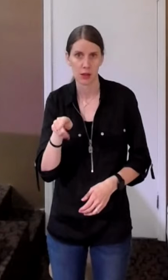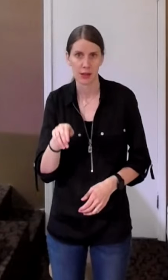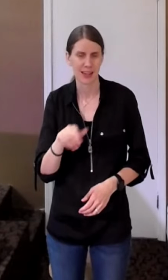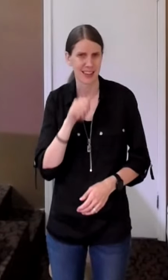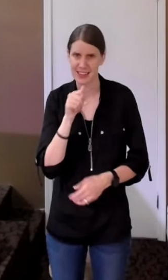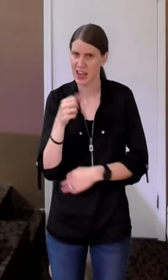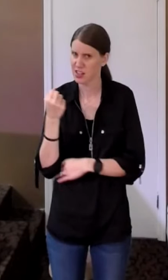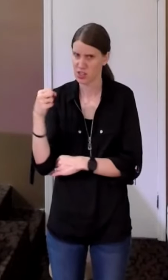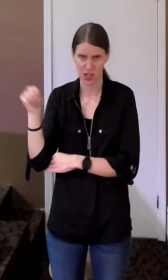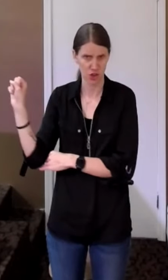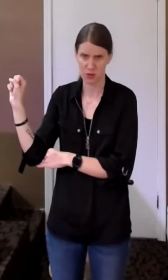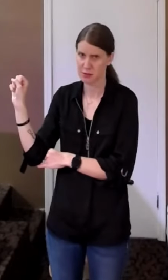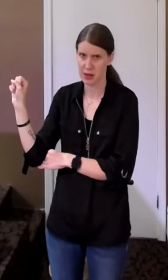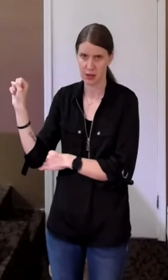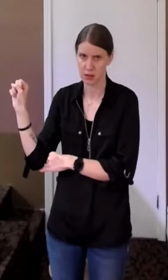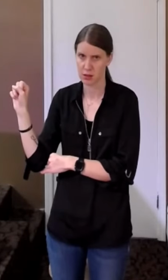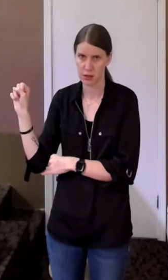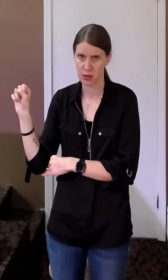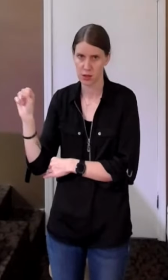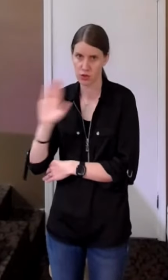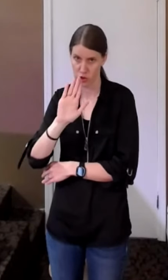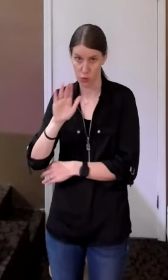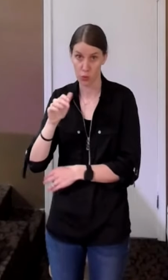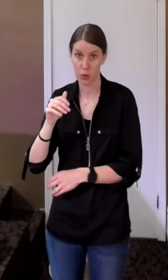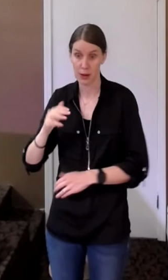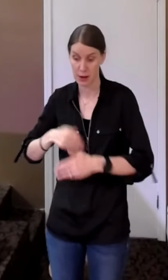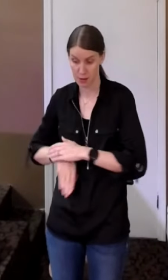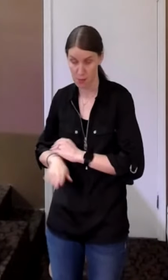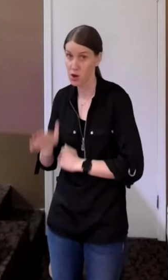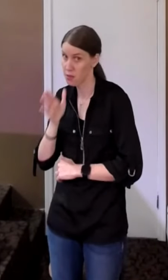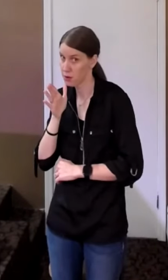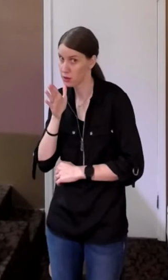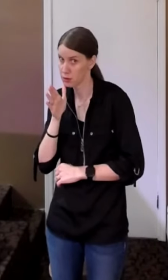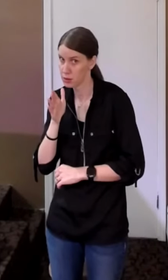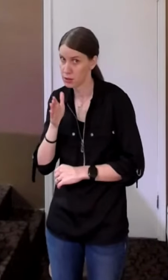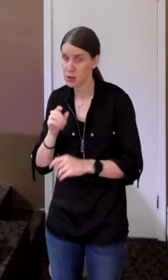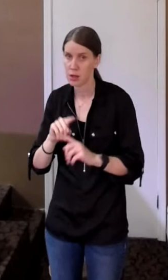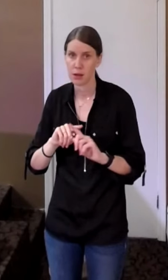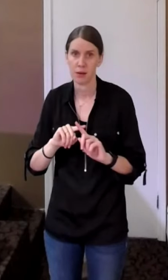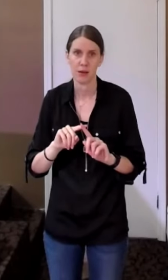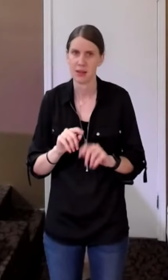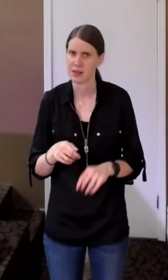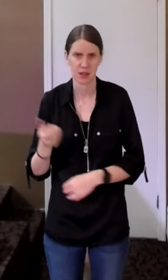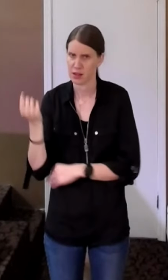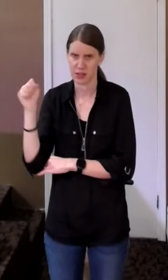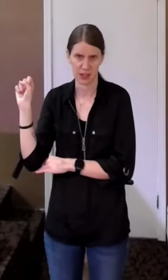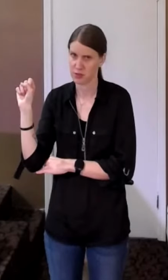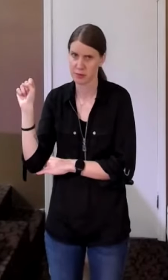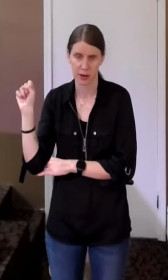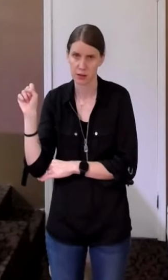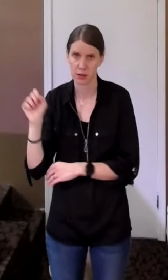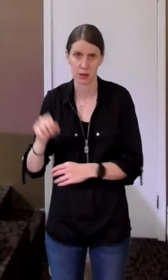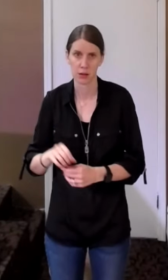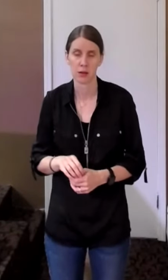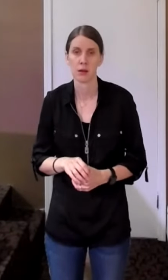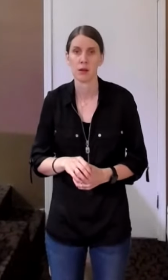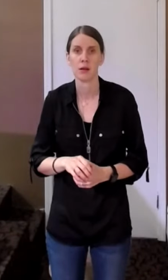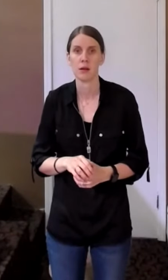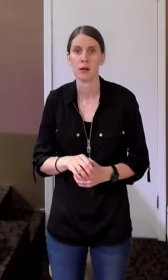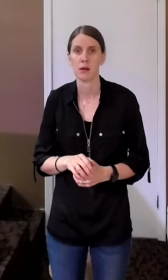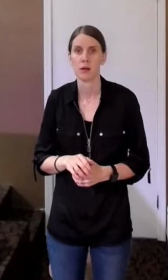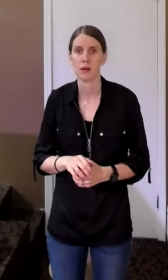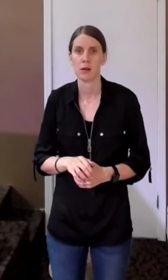disrespectful to your mother to share with other people that have become, taken up that role in your life. Let them